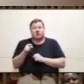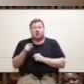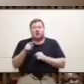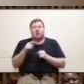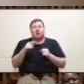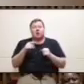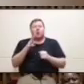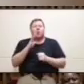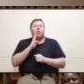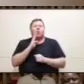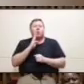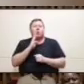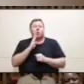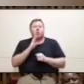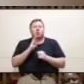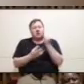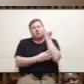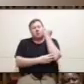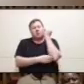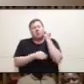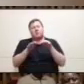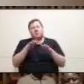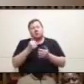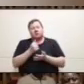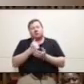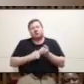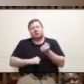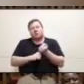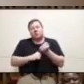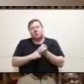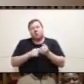grant of 17.7 million.